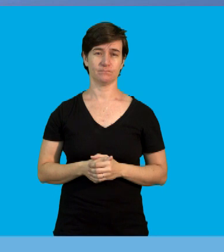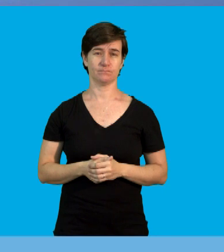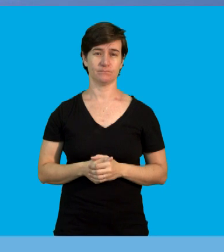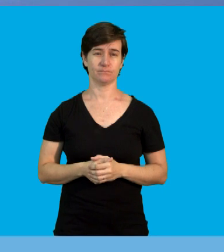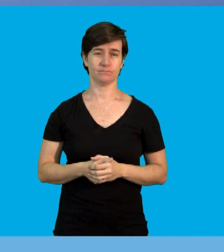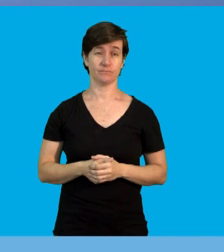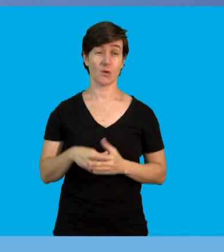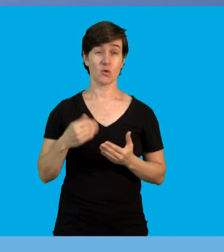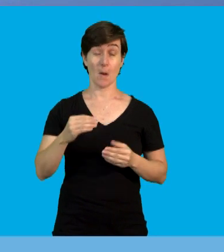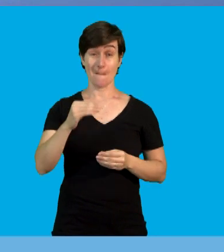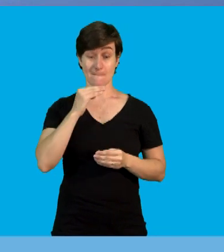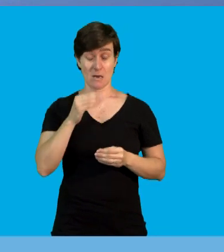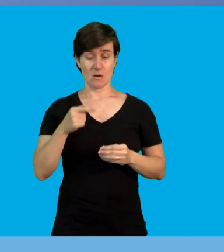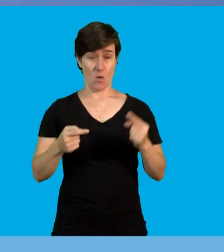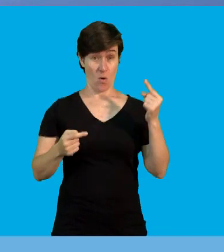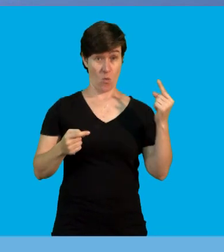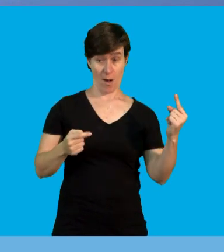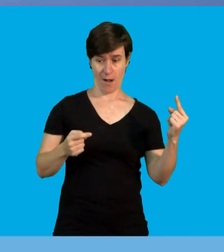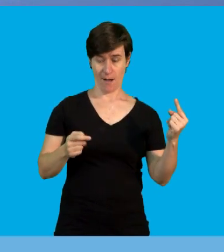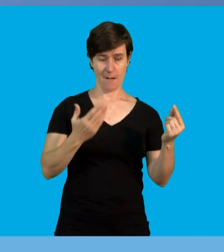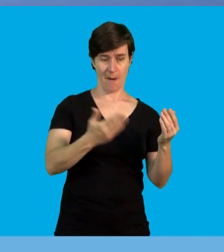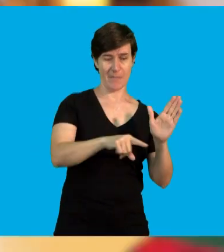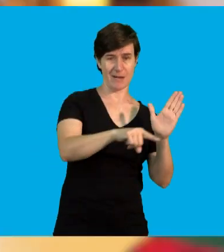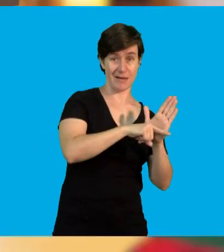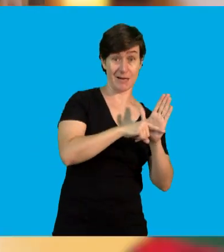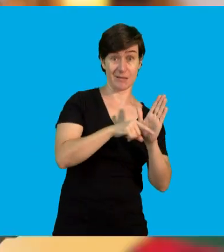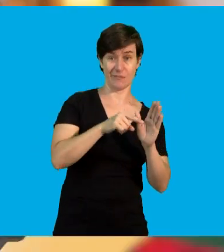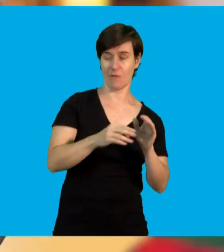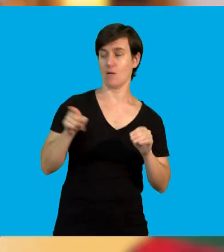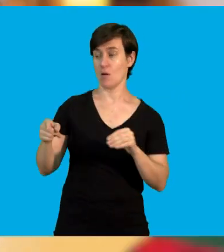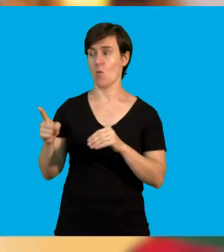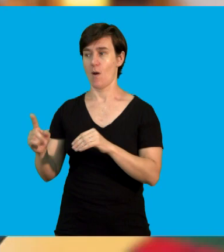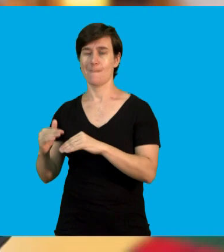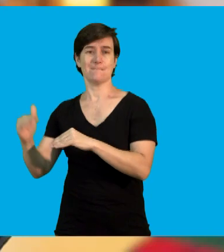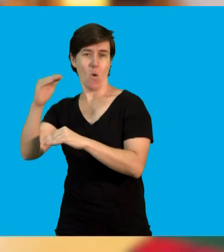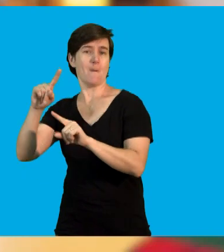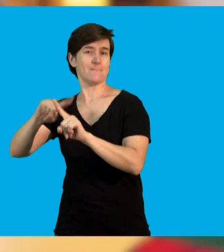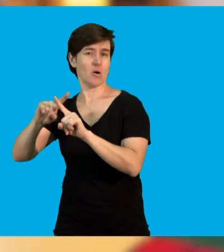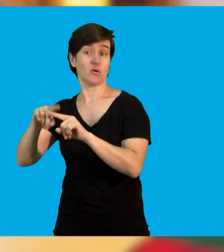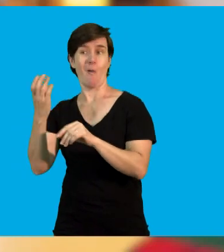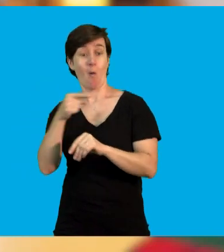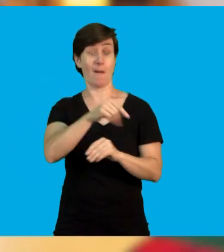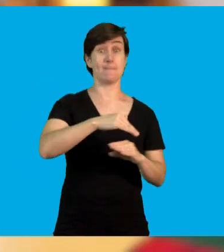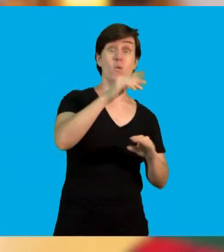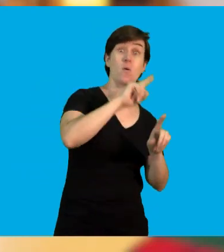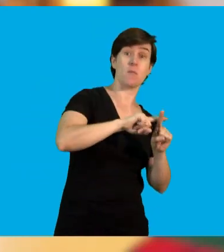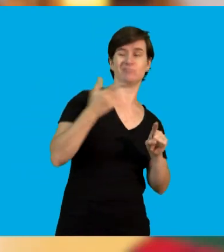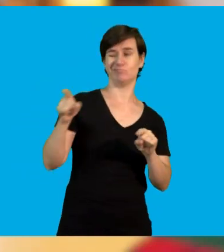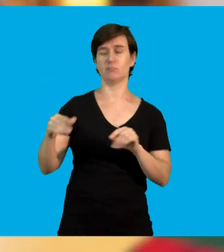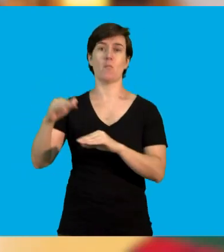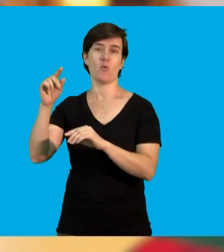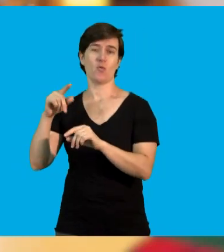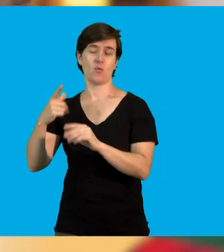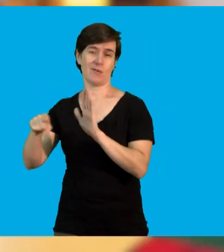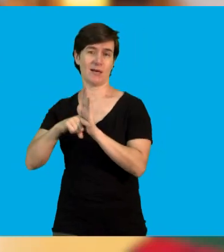that one of the two electrodes will be more negative and the other electrode is going to be more positive, because remember, at the beginning